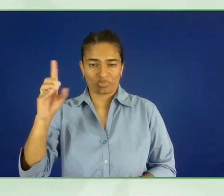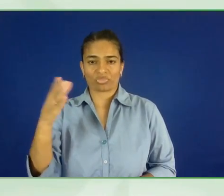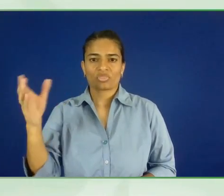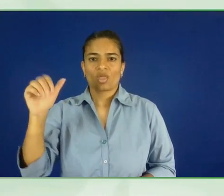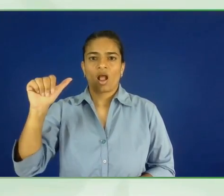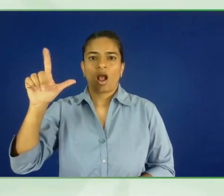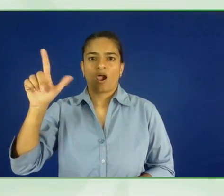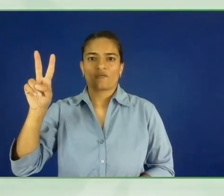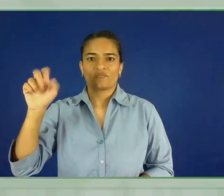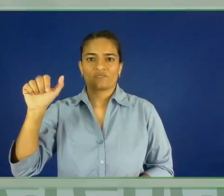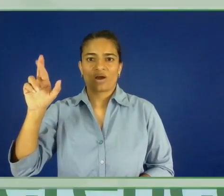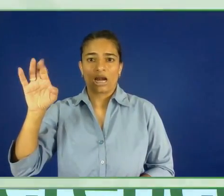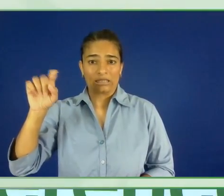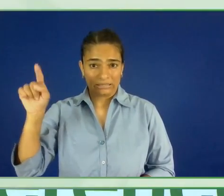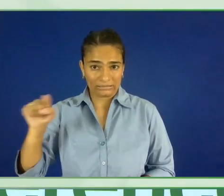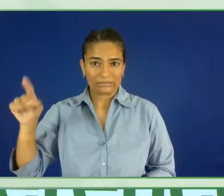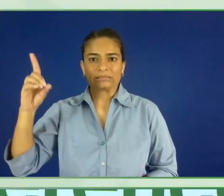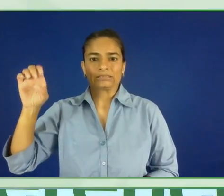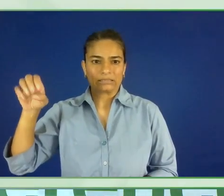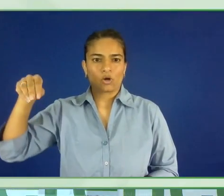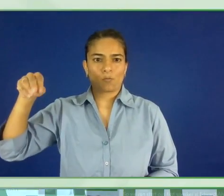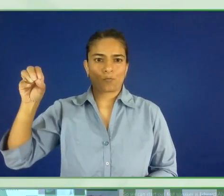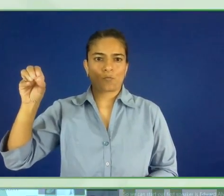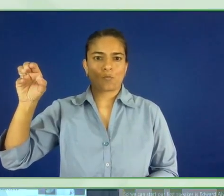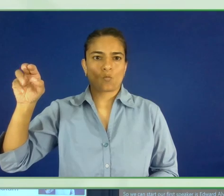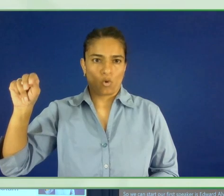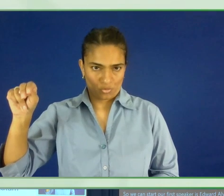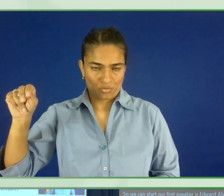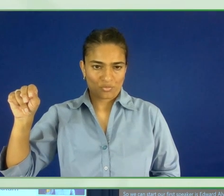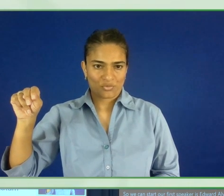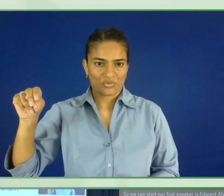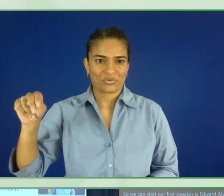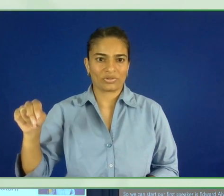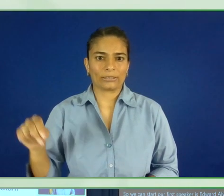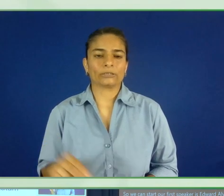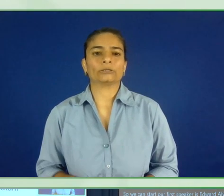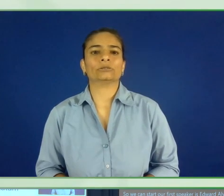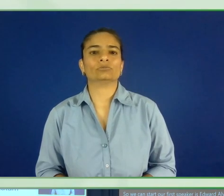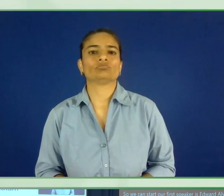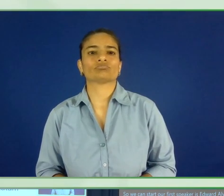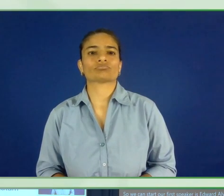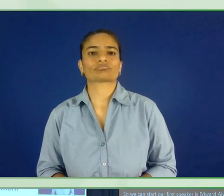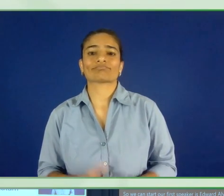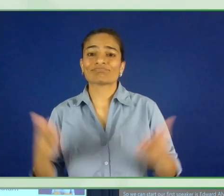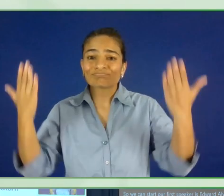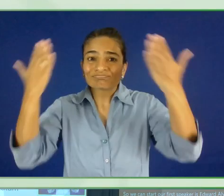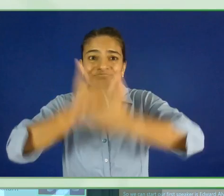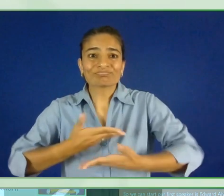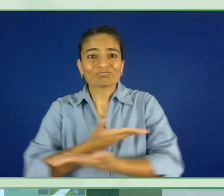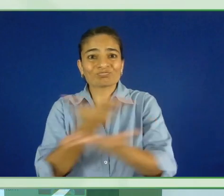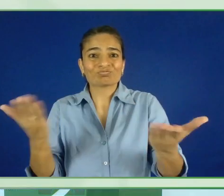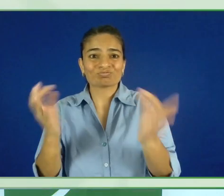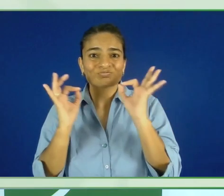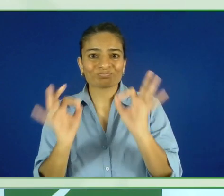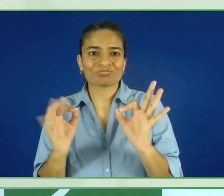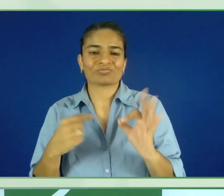Good evening, everybody. We are very near to the closely of this great conference, and it's a pleasure to be here. The first